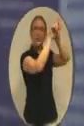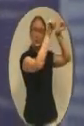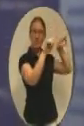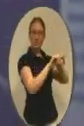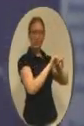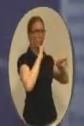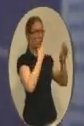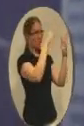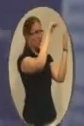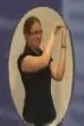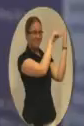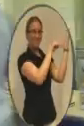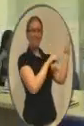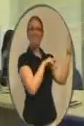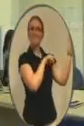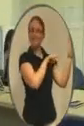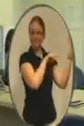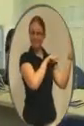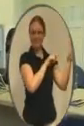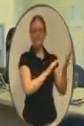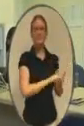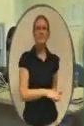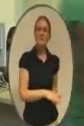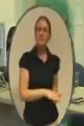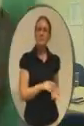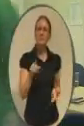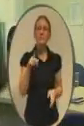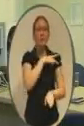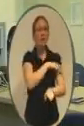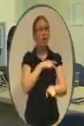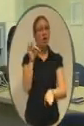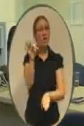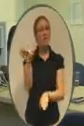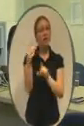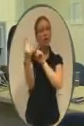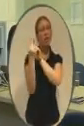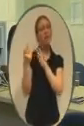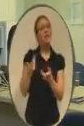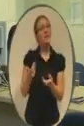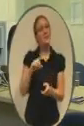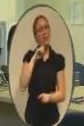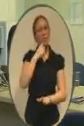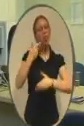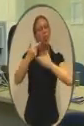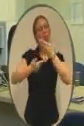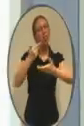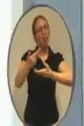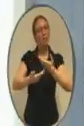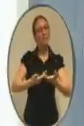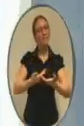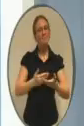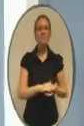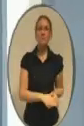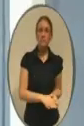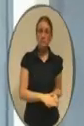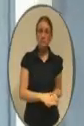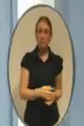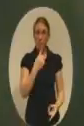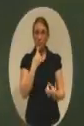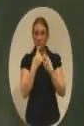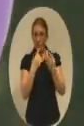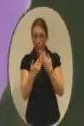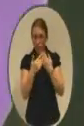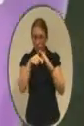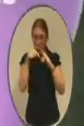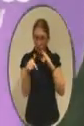state notice boards and on our website. The officers signing you up today can give you more information about how you can get involved in